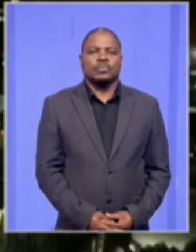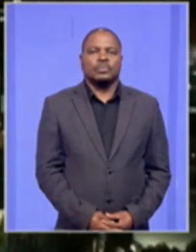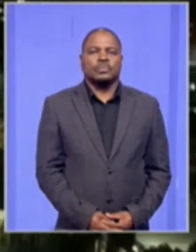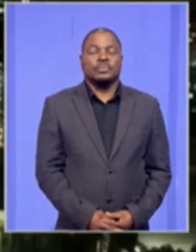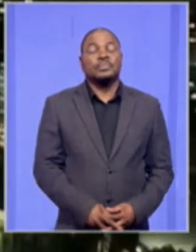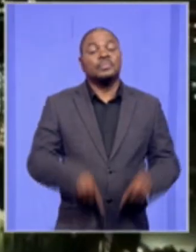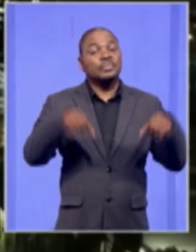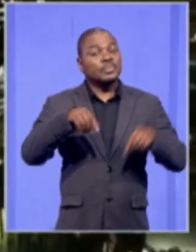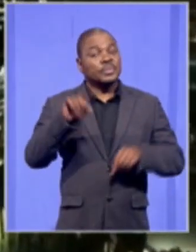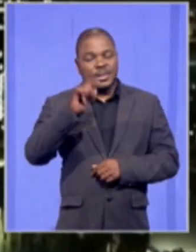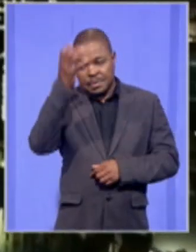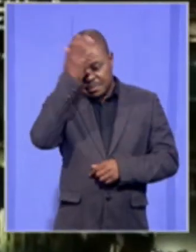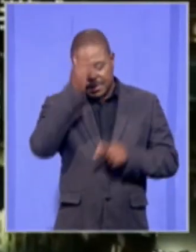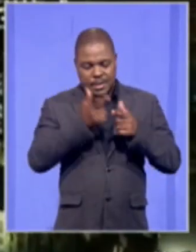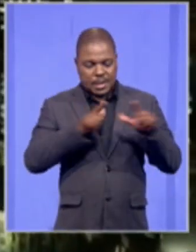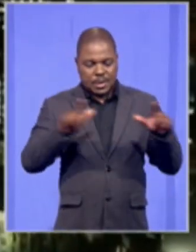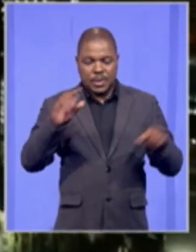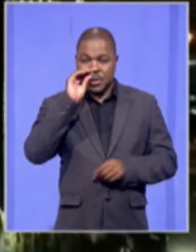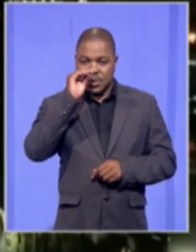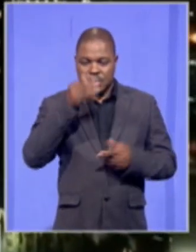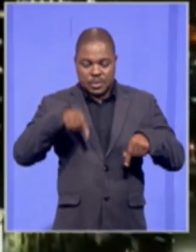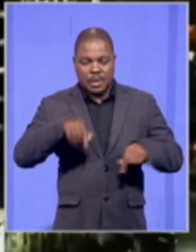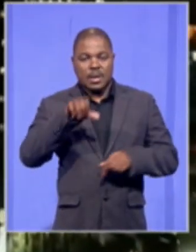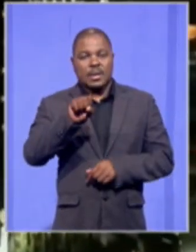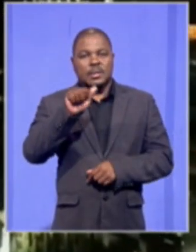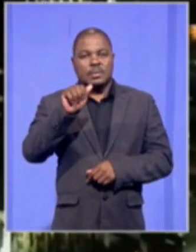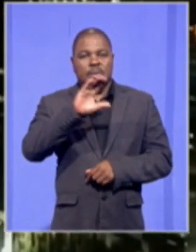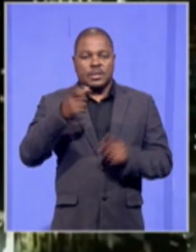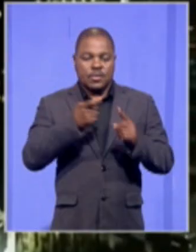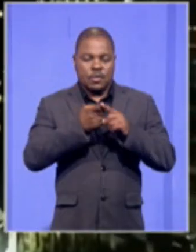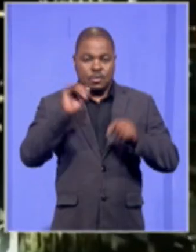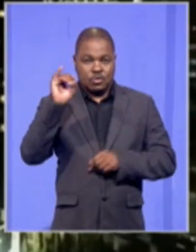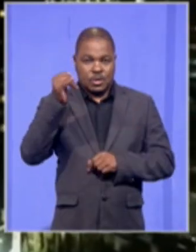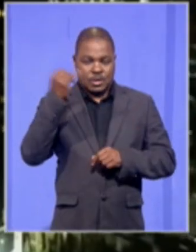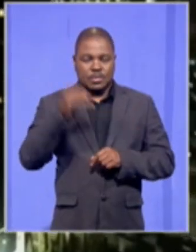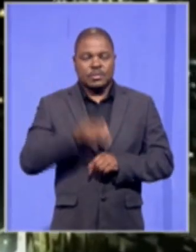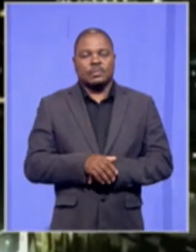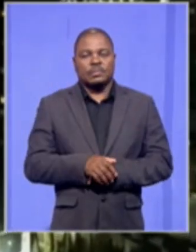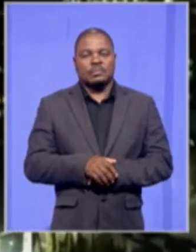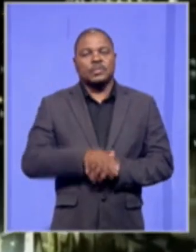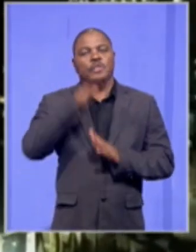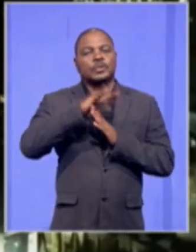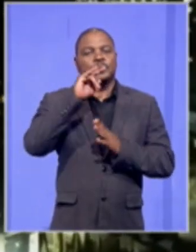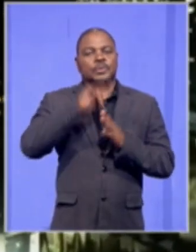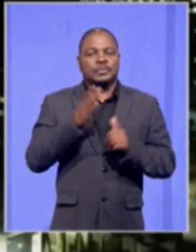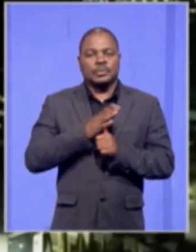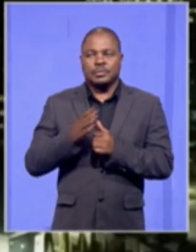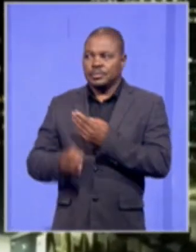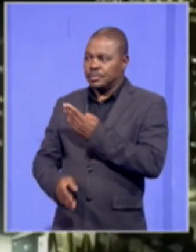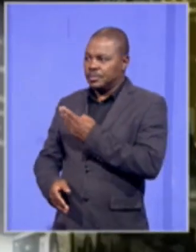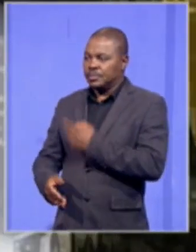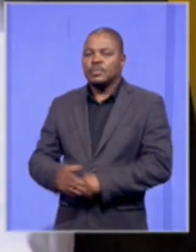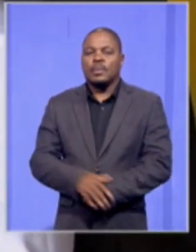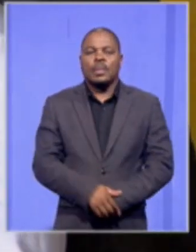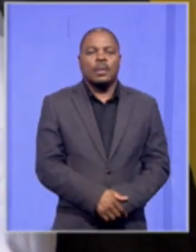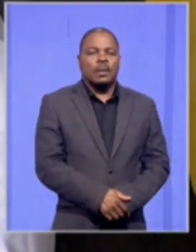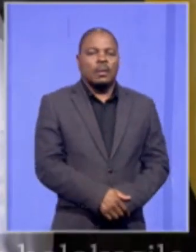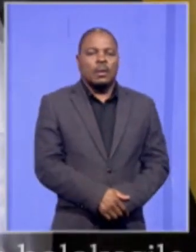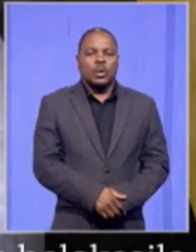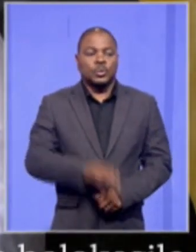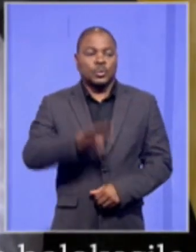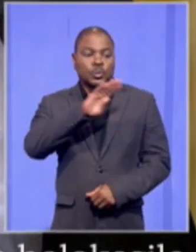tše ke ditaba tša sepedi tša SABC 2 go tšwa ka Auckland Park, Johannesburg. Dihlogo tša tšona ke tšeo. Our